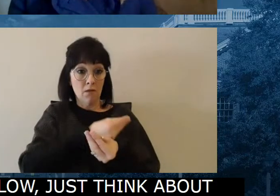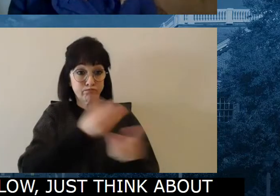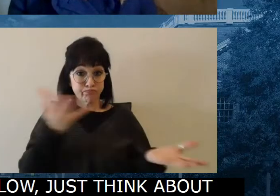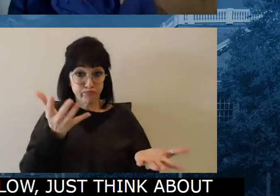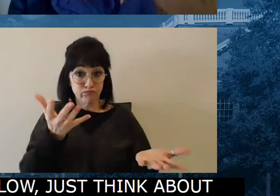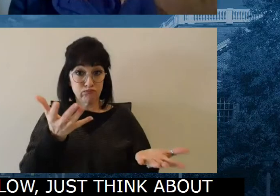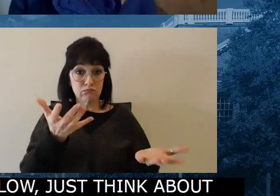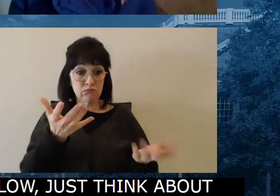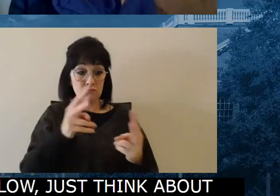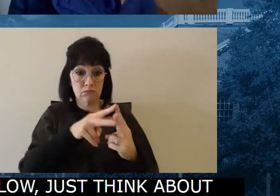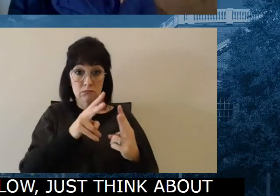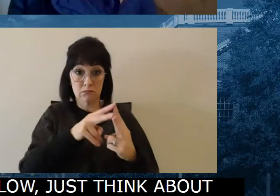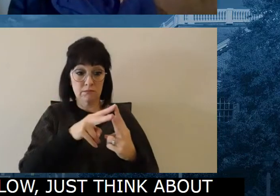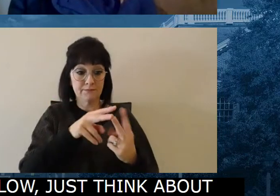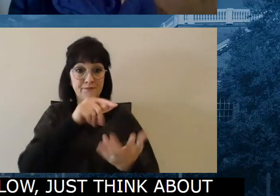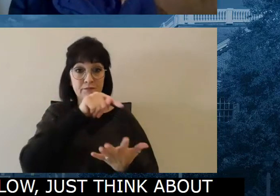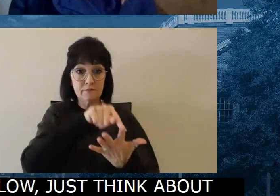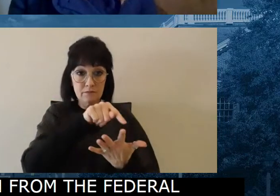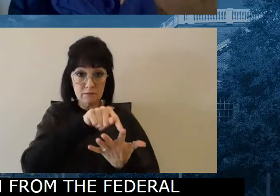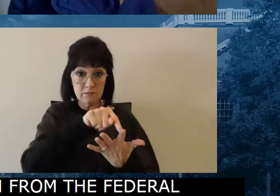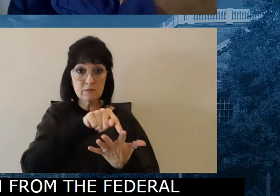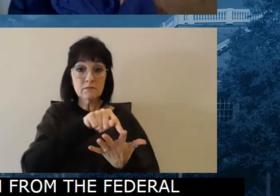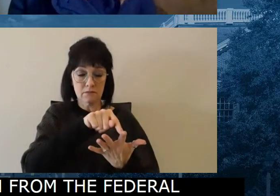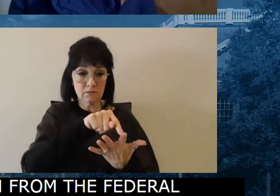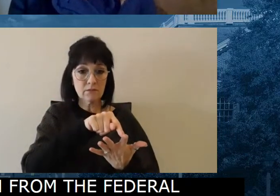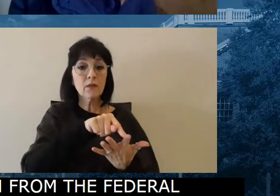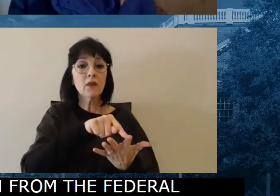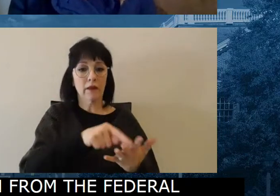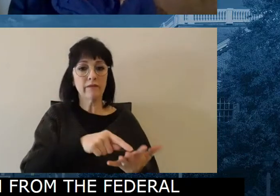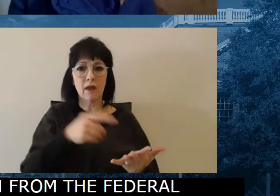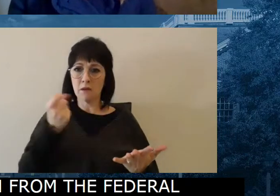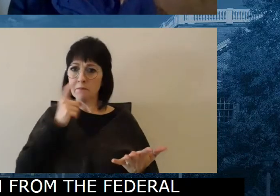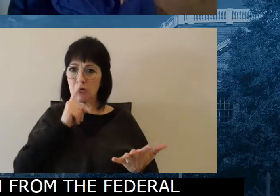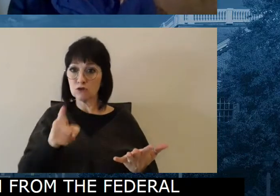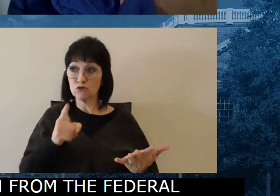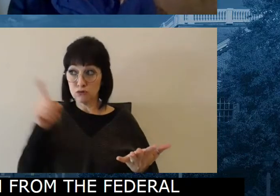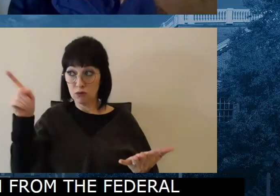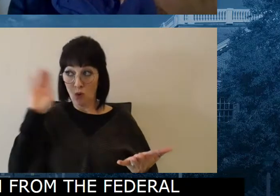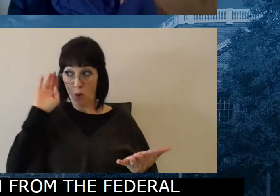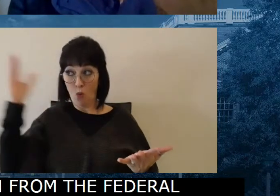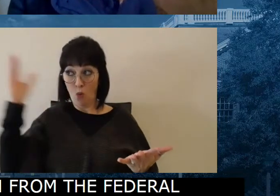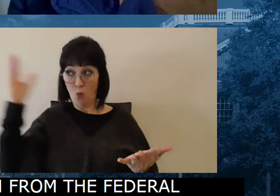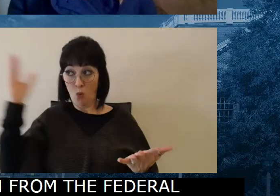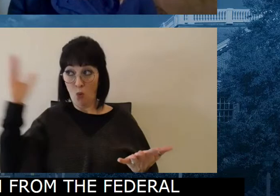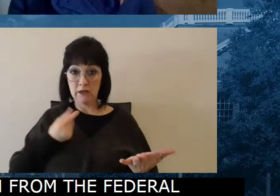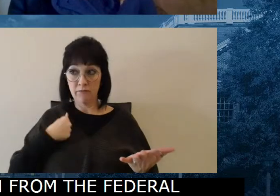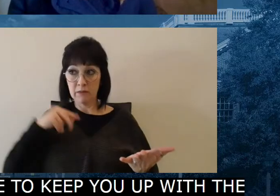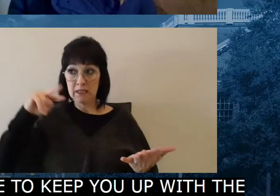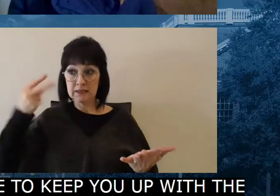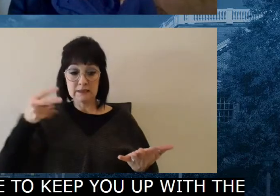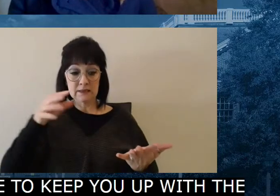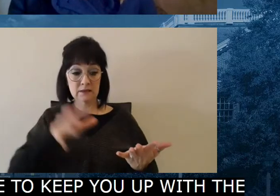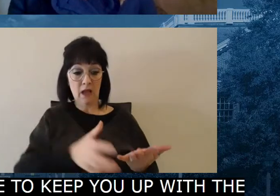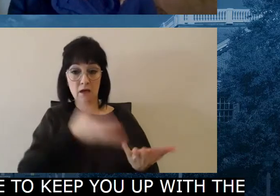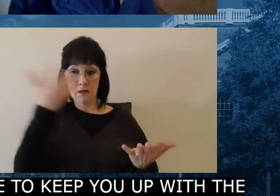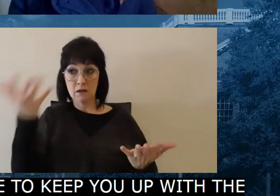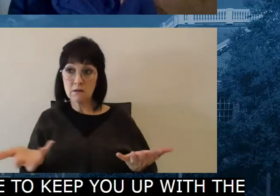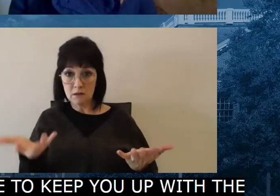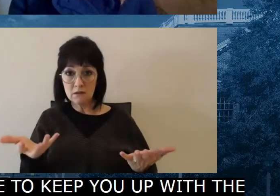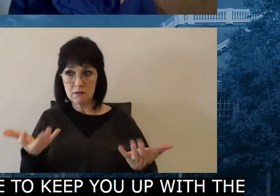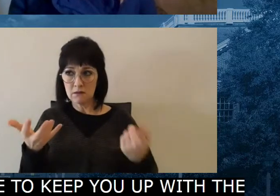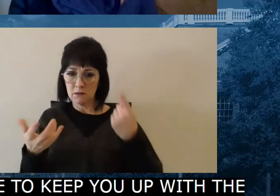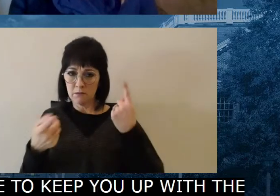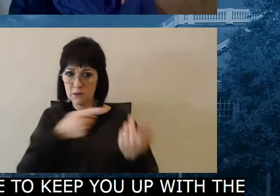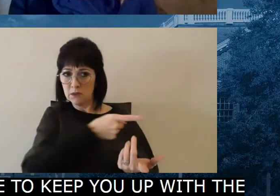the people who are qualifying now for their second dose after getting their first dose, if you're going to move the needle. And